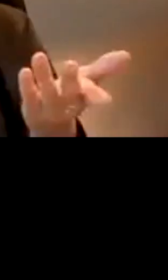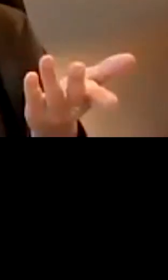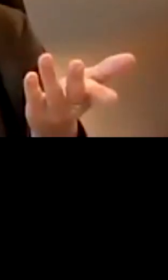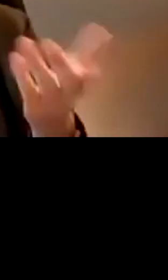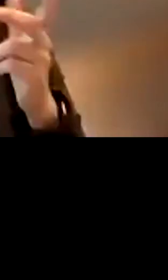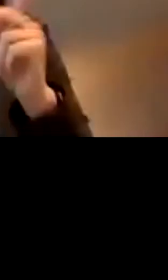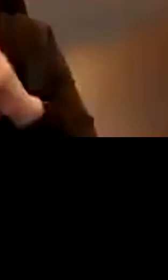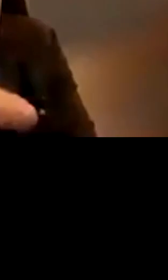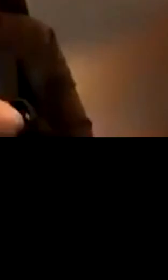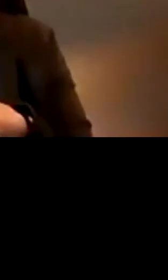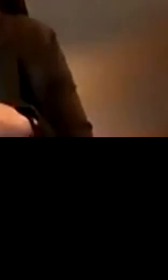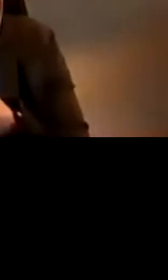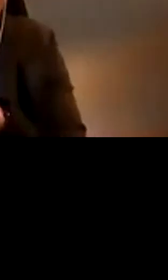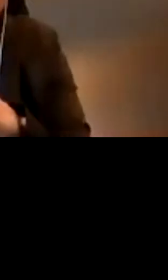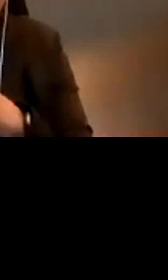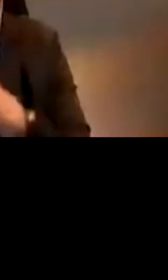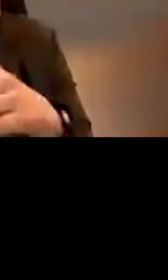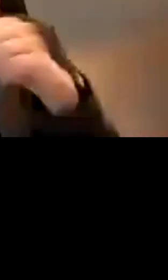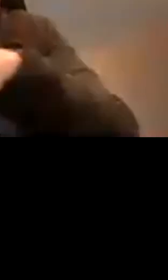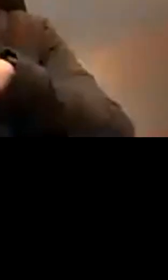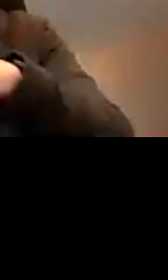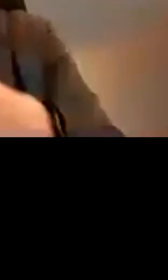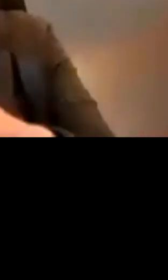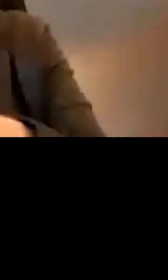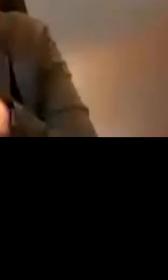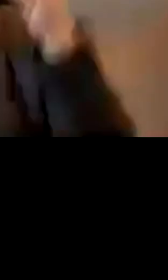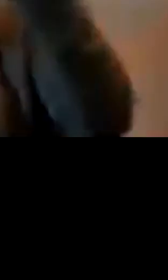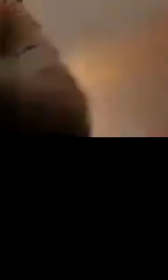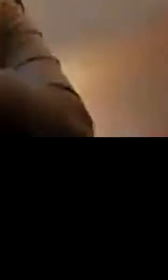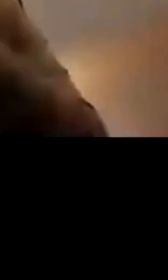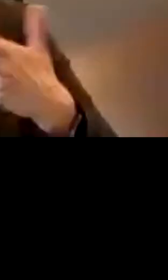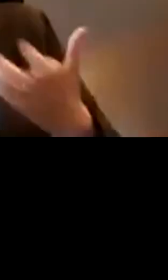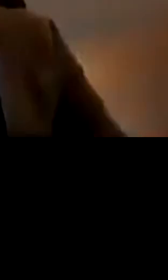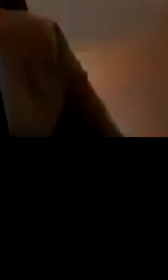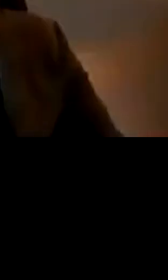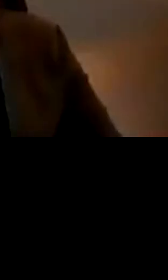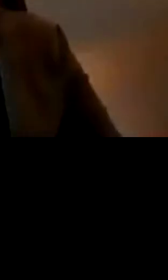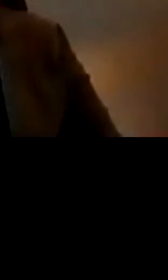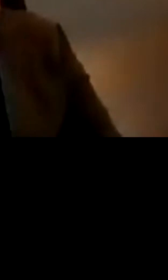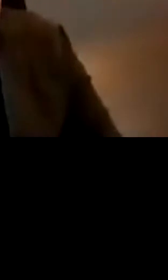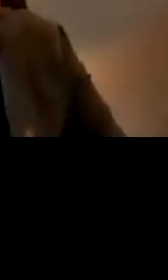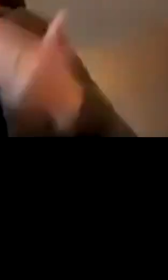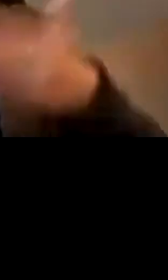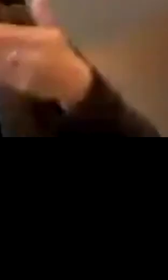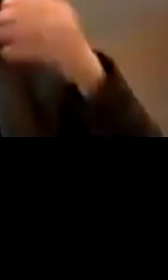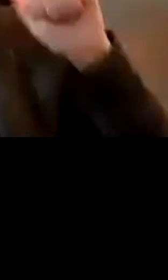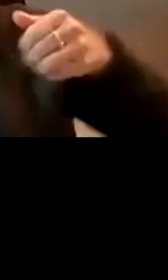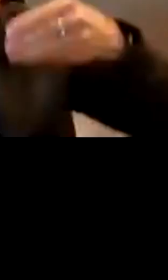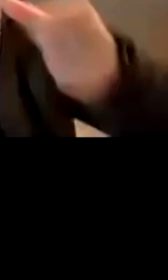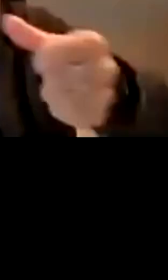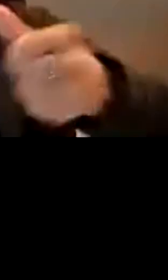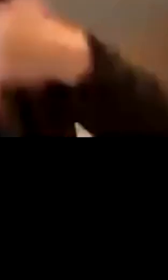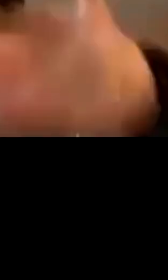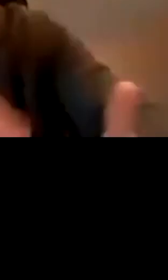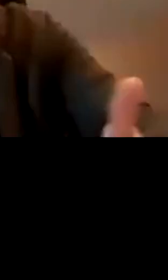their practice. So we're looking for efficiencies in the process and in the amount